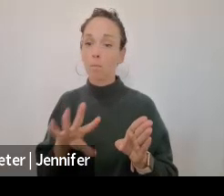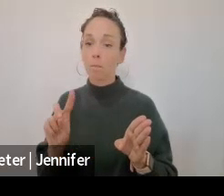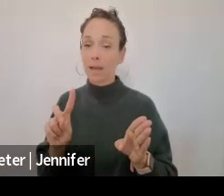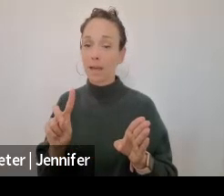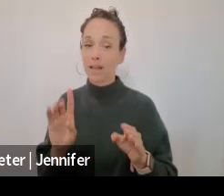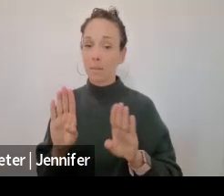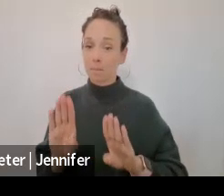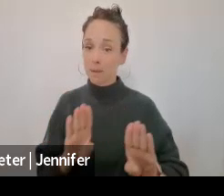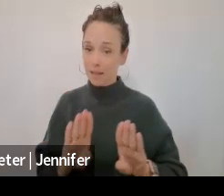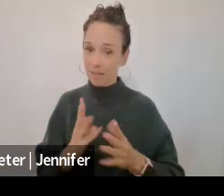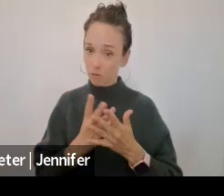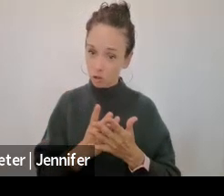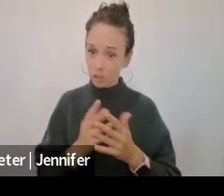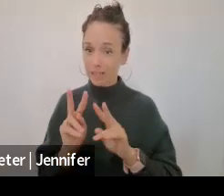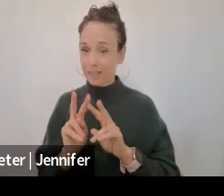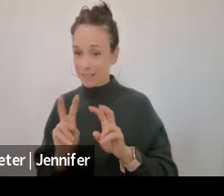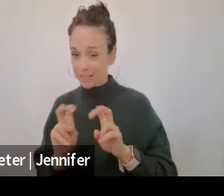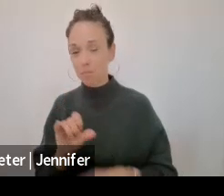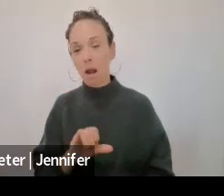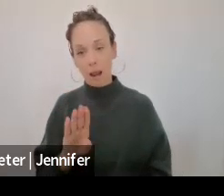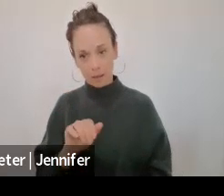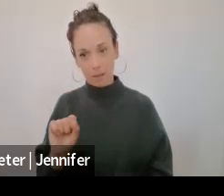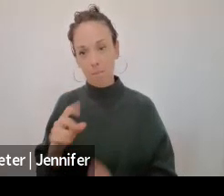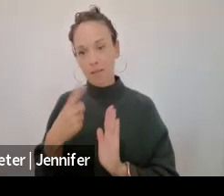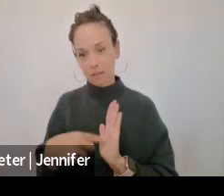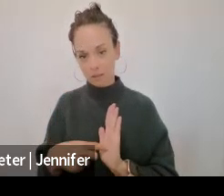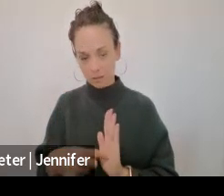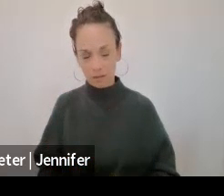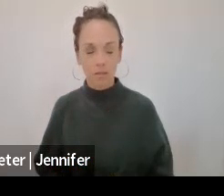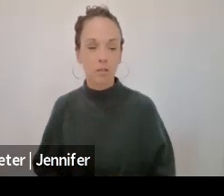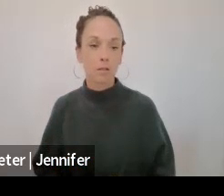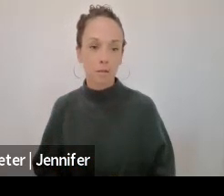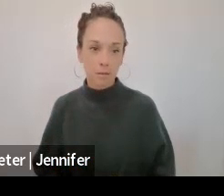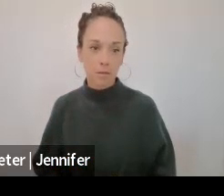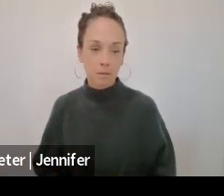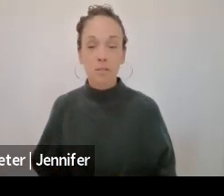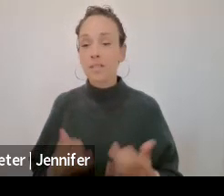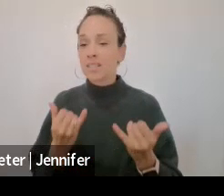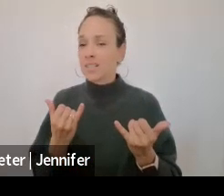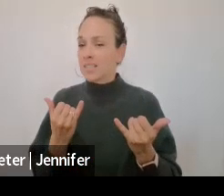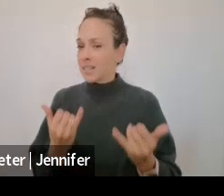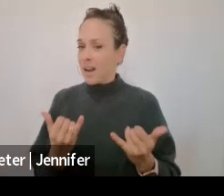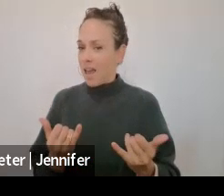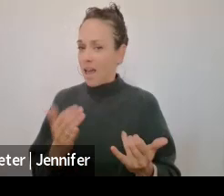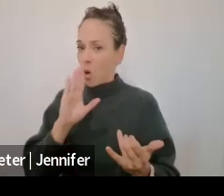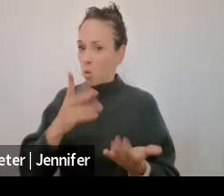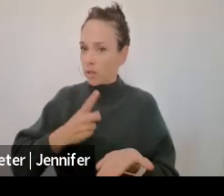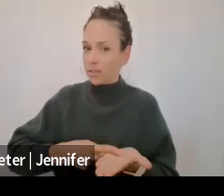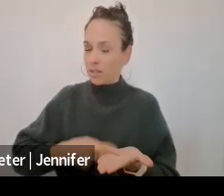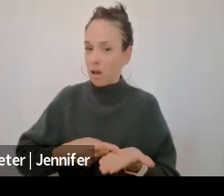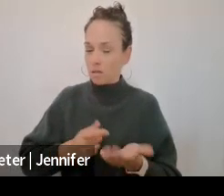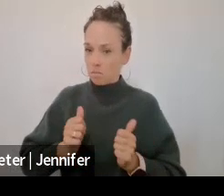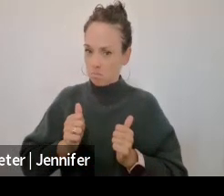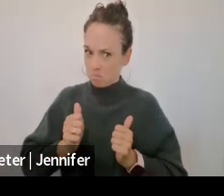and assessments like the BESS. Now what we want to talk about is how we can